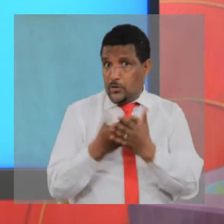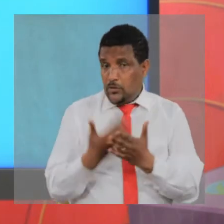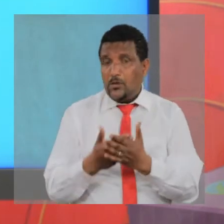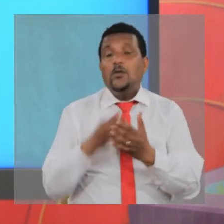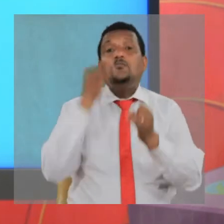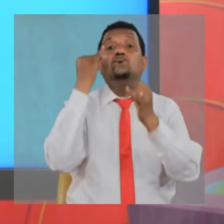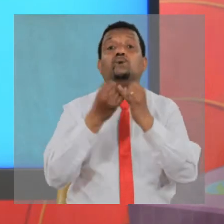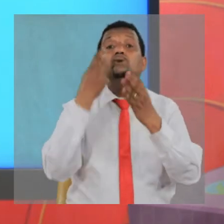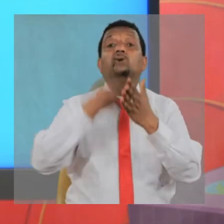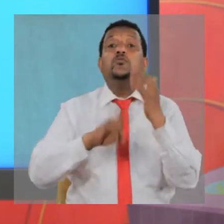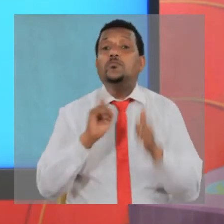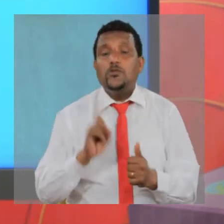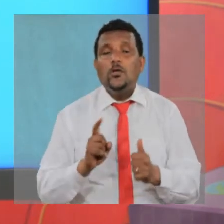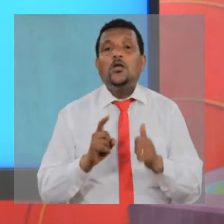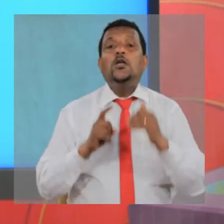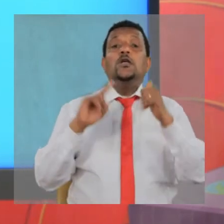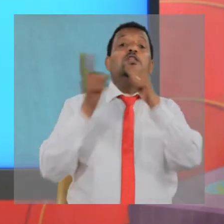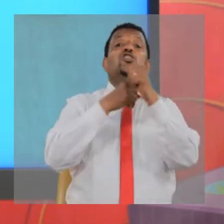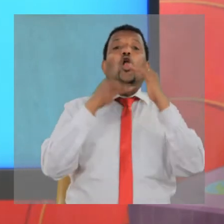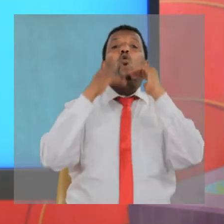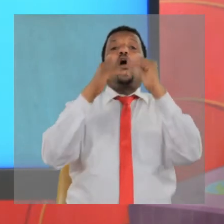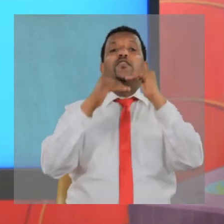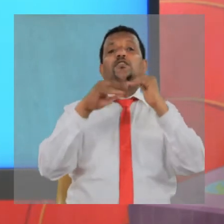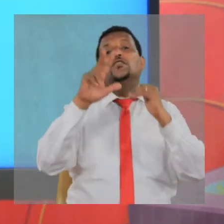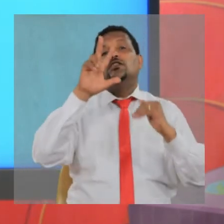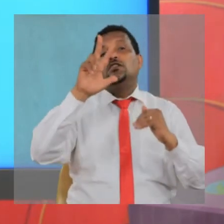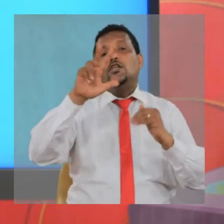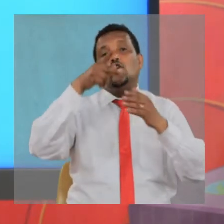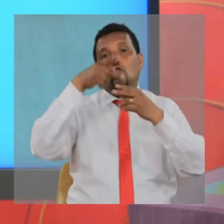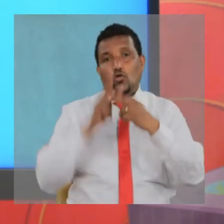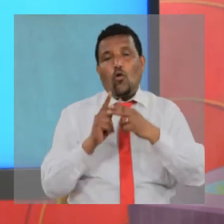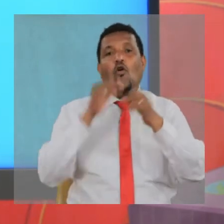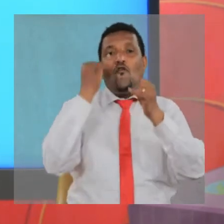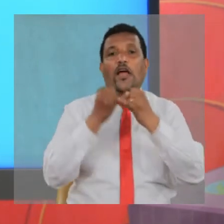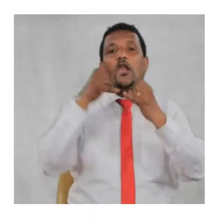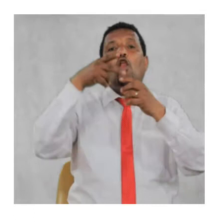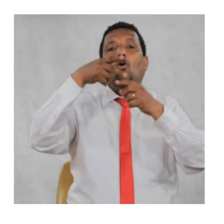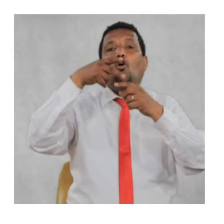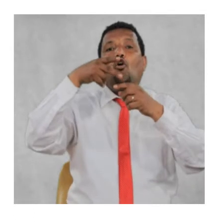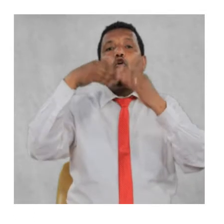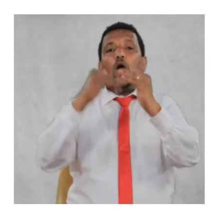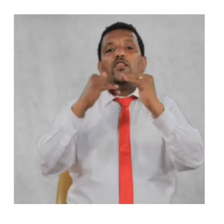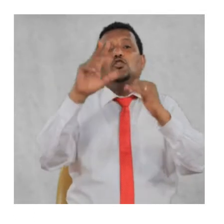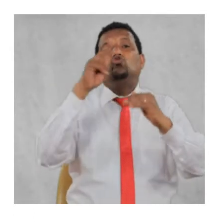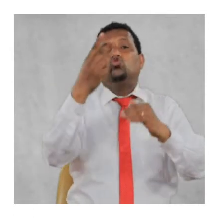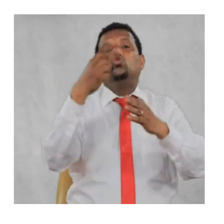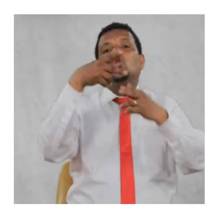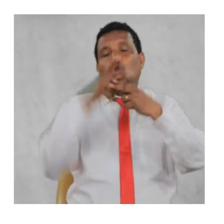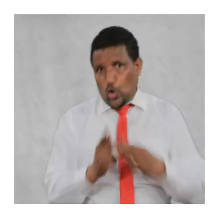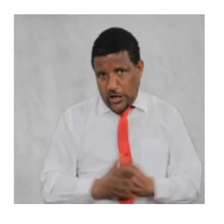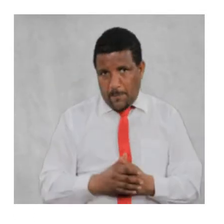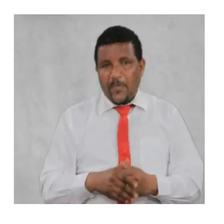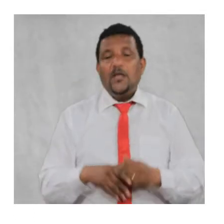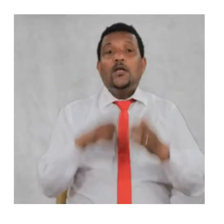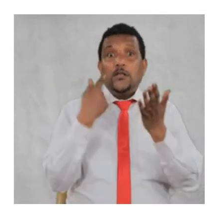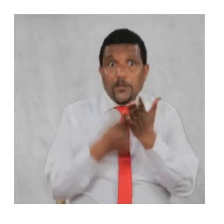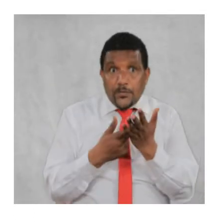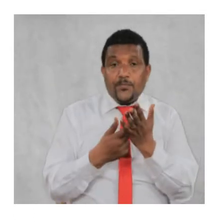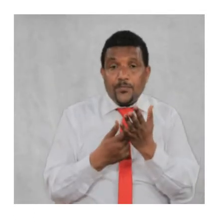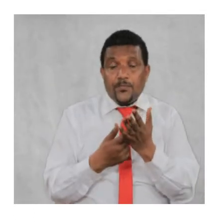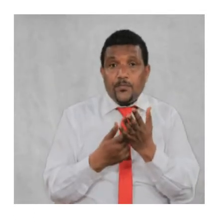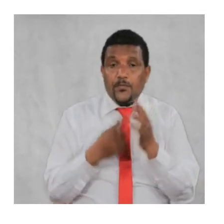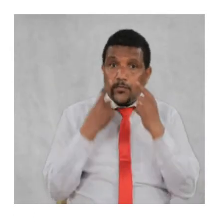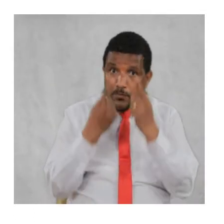result, the initial quantity was 3 kg and the final quantity is 2 kg. And when we substitute